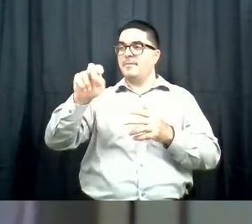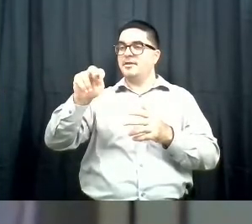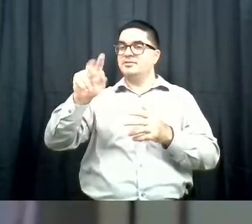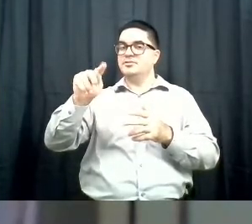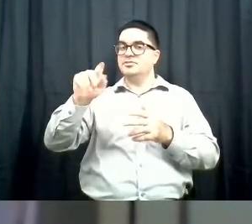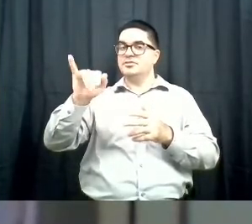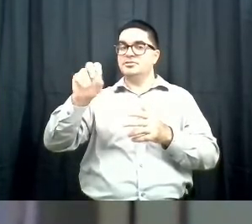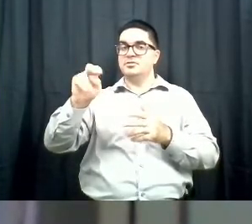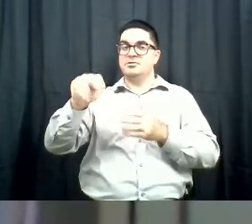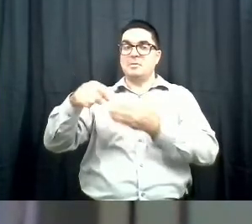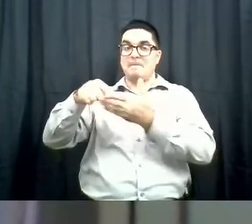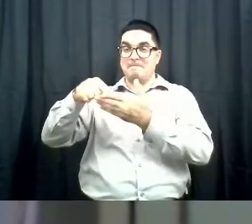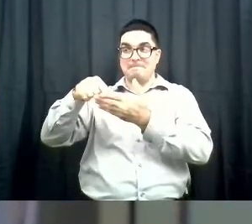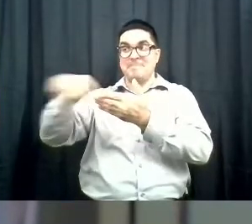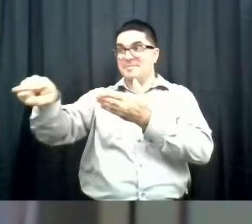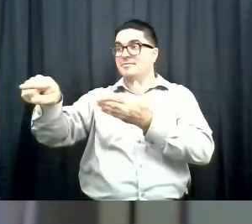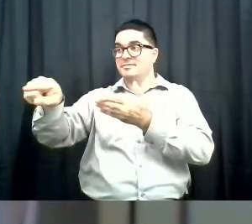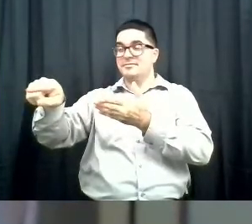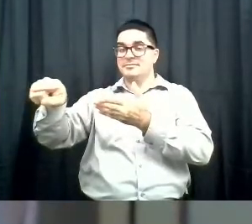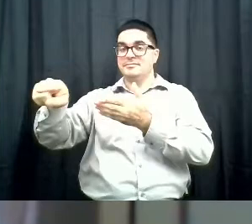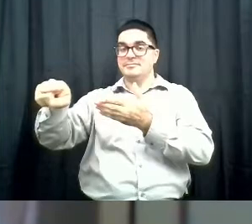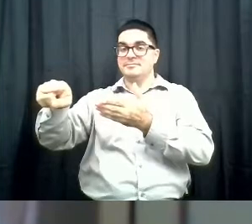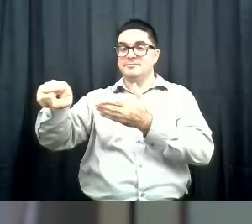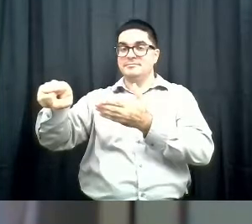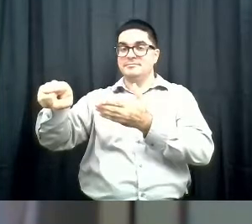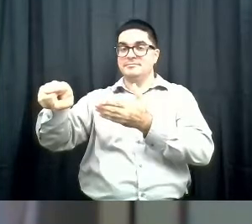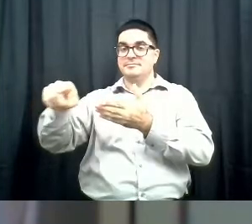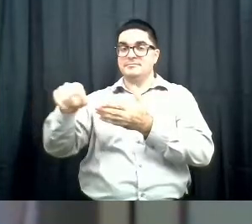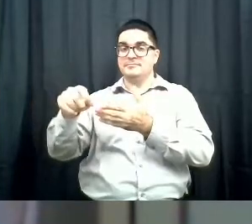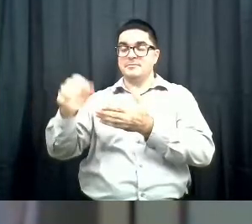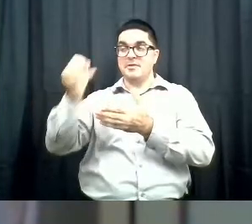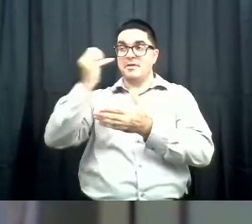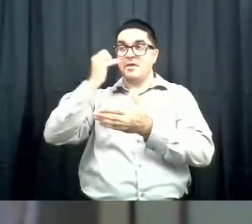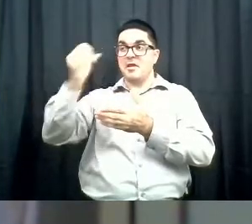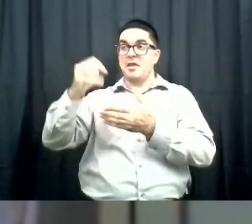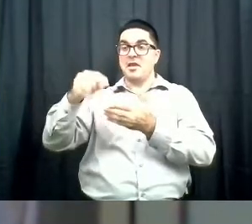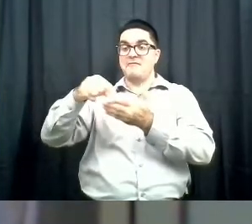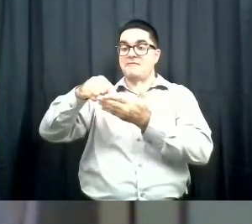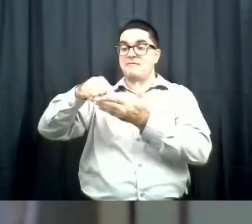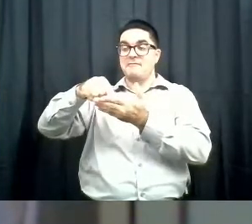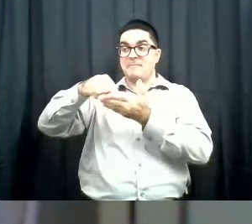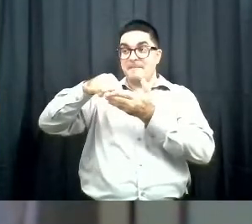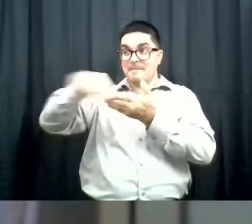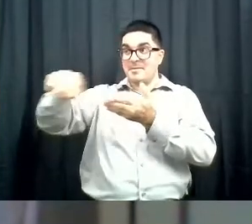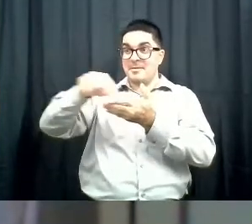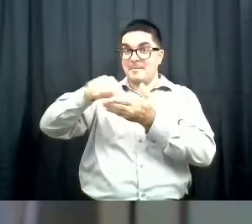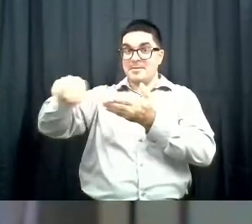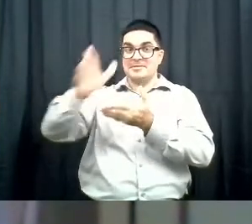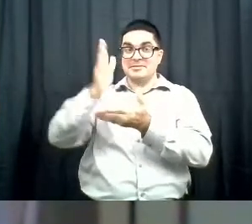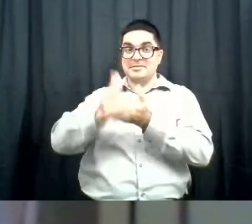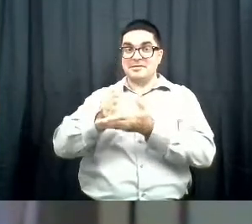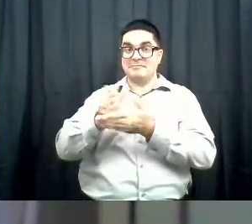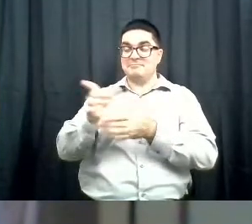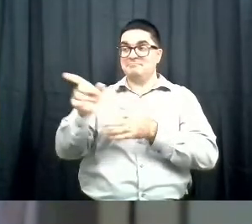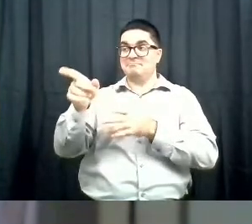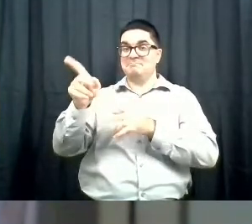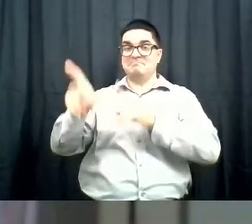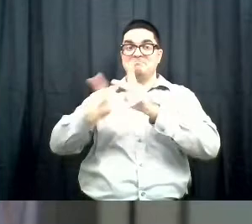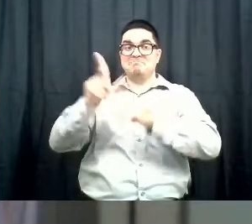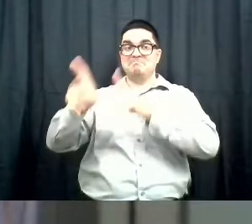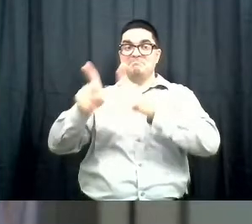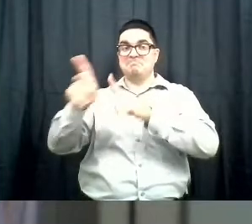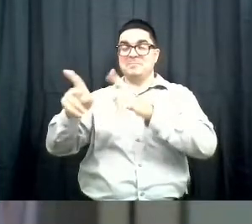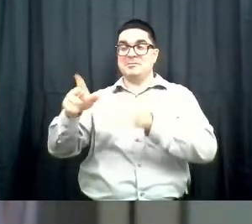then essentially, as Anna said, you'd simply be cutting people off. And the board has argued for progressive